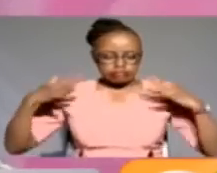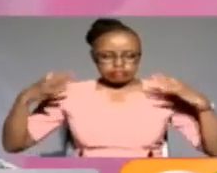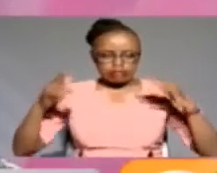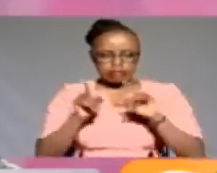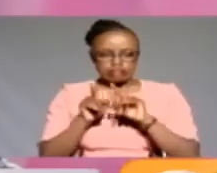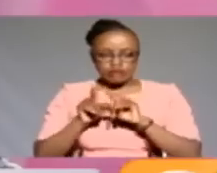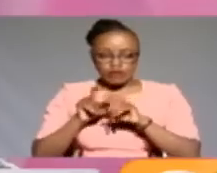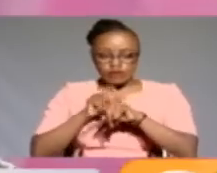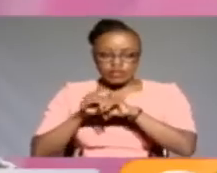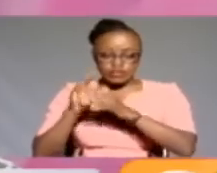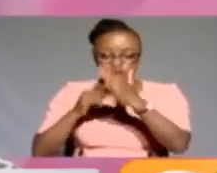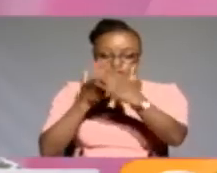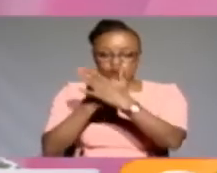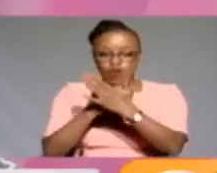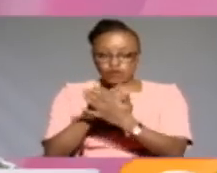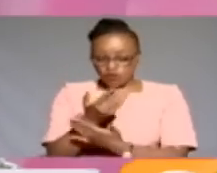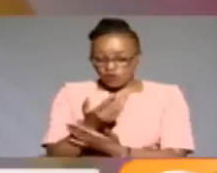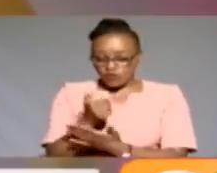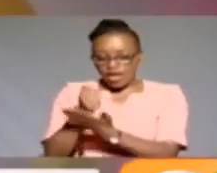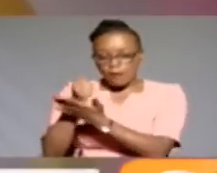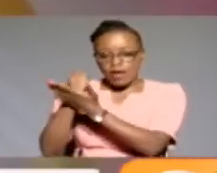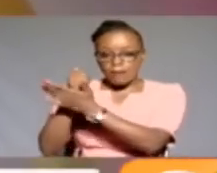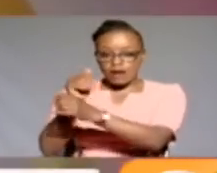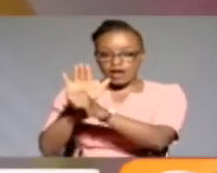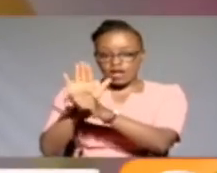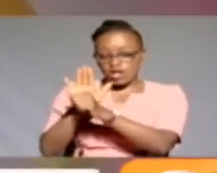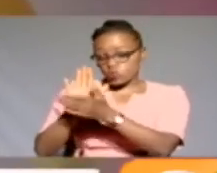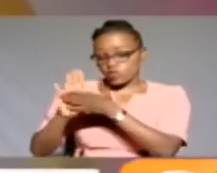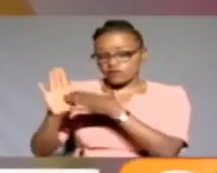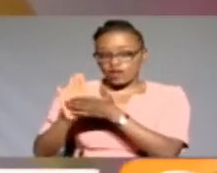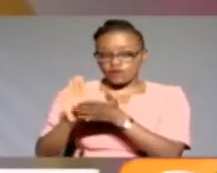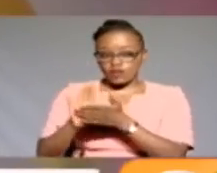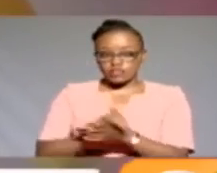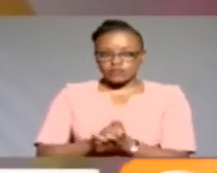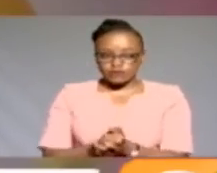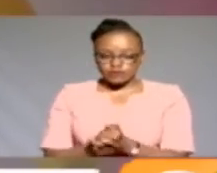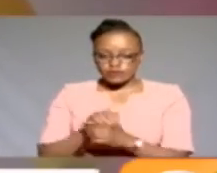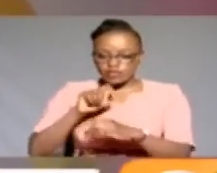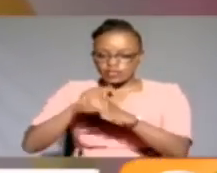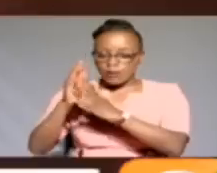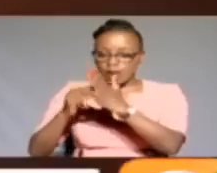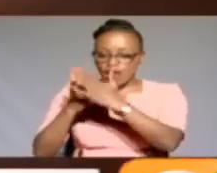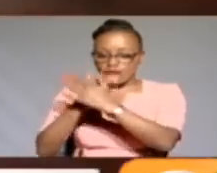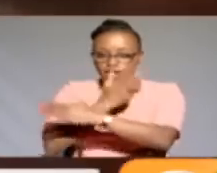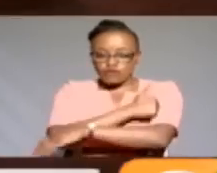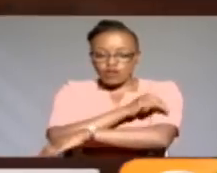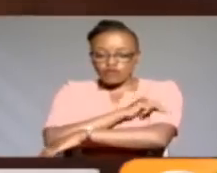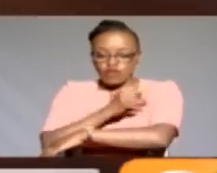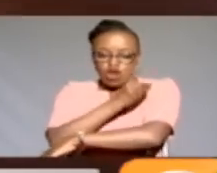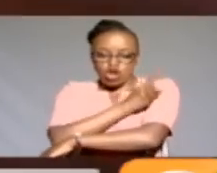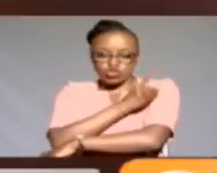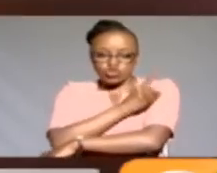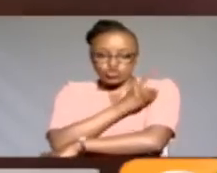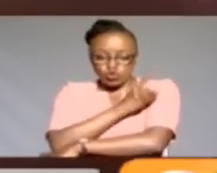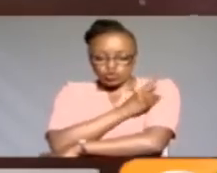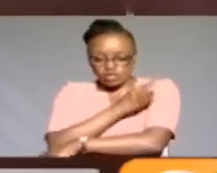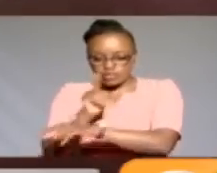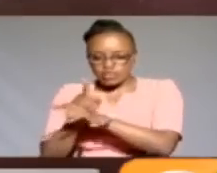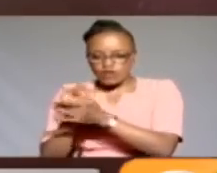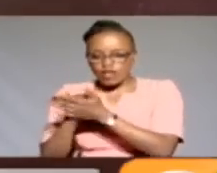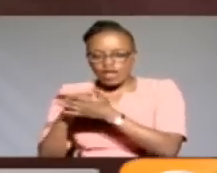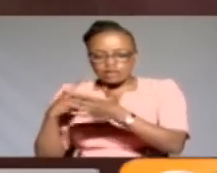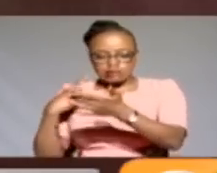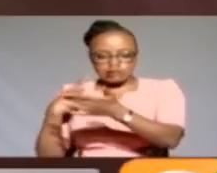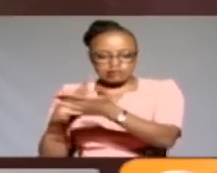alifika hapa alipata usaidizi. On arrival at the hospital, doctors had to frantically resuscitate